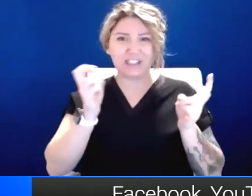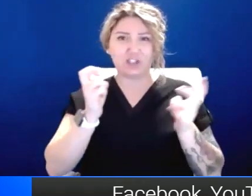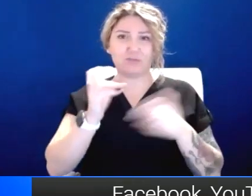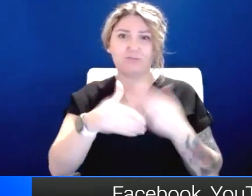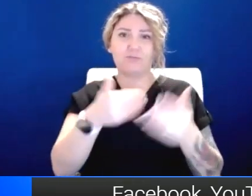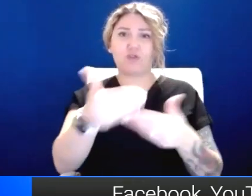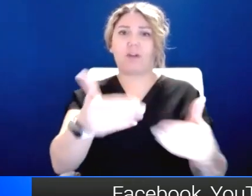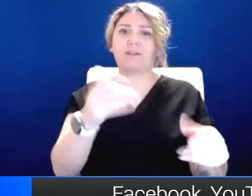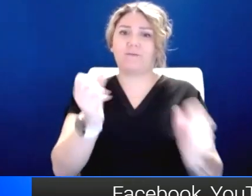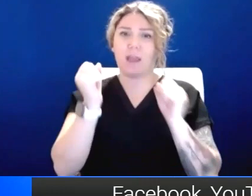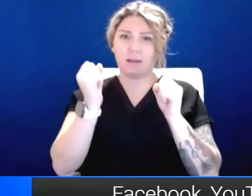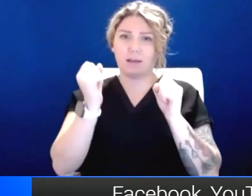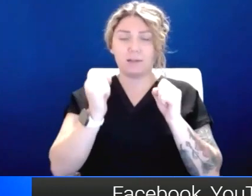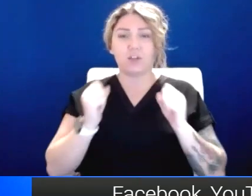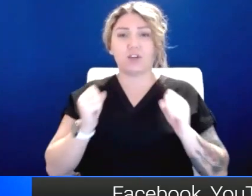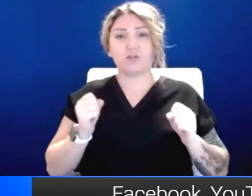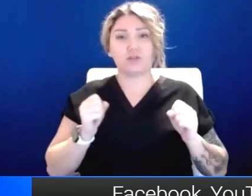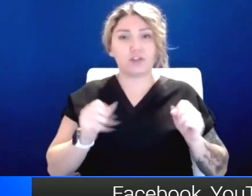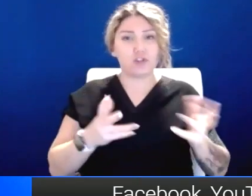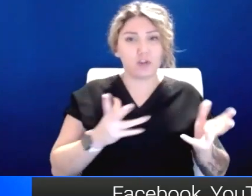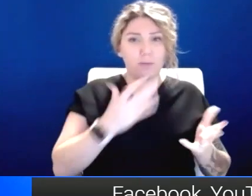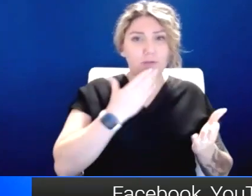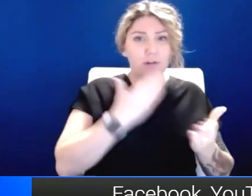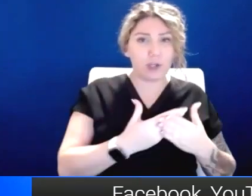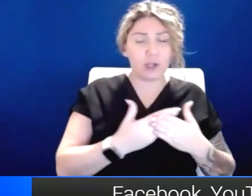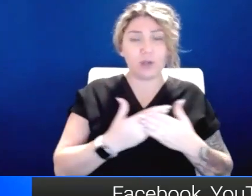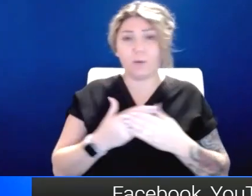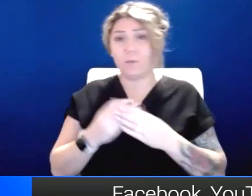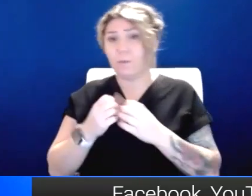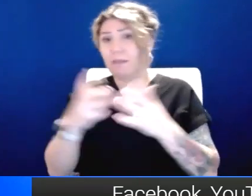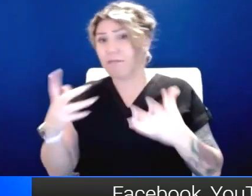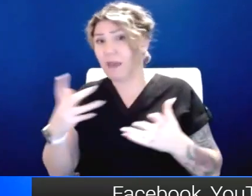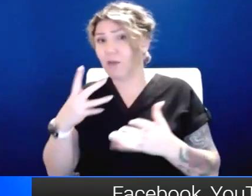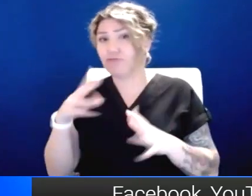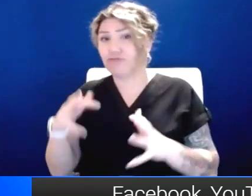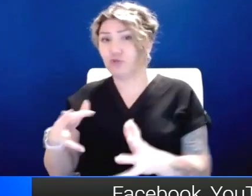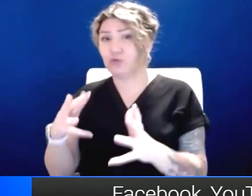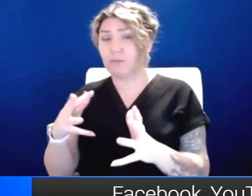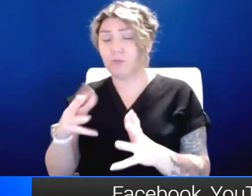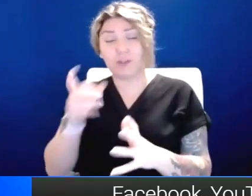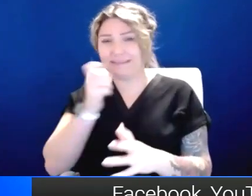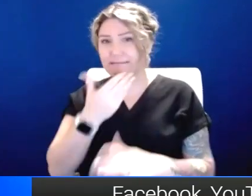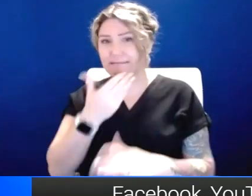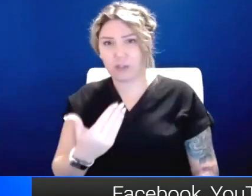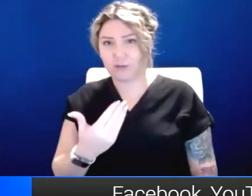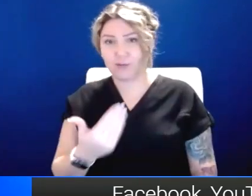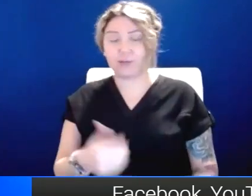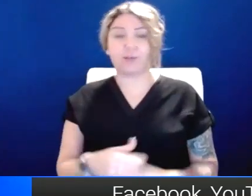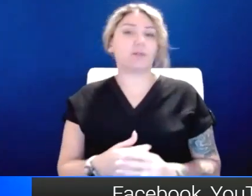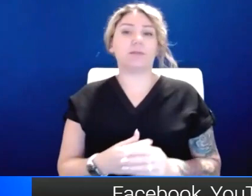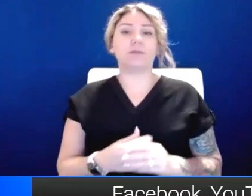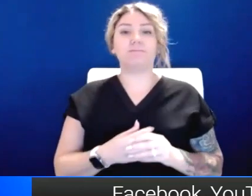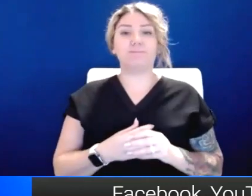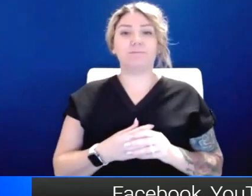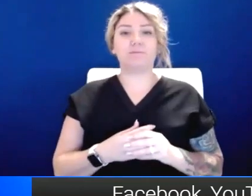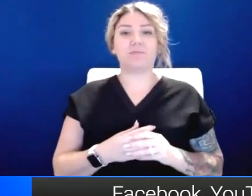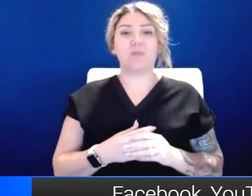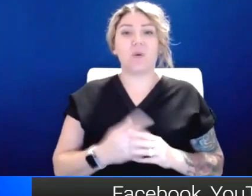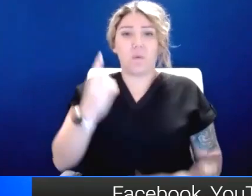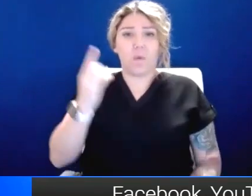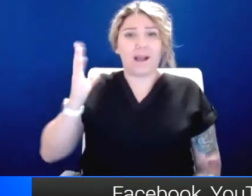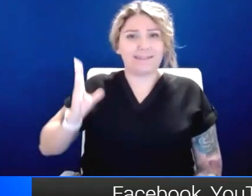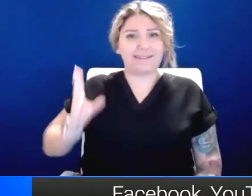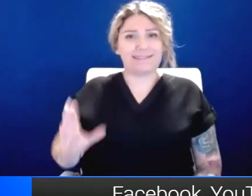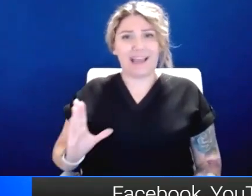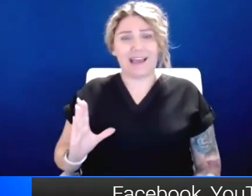So tremor is good, no tremor is not as good. Generally starting on one side is good, starting on